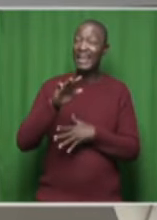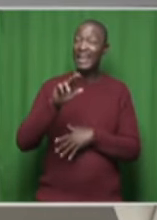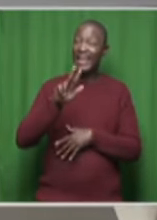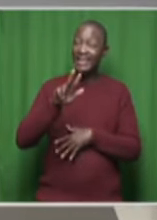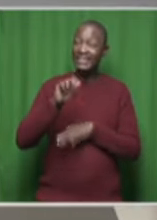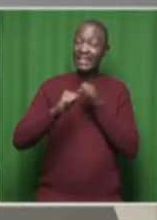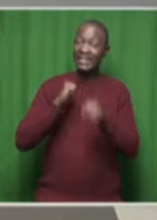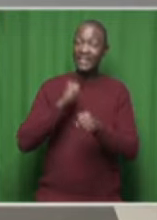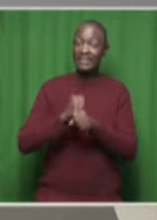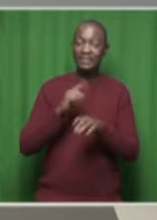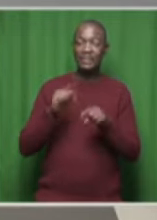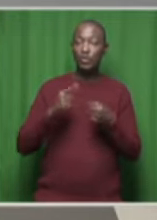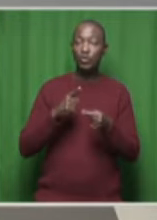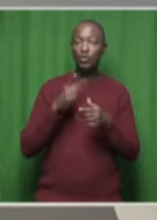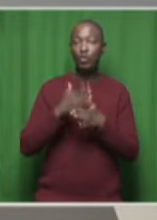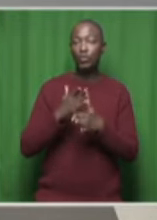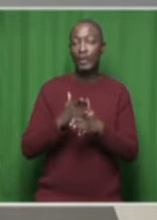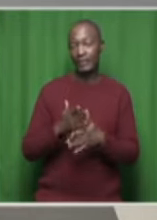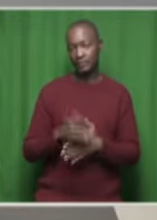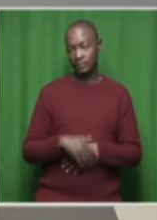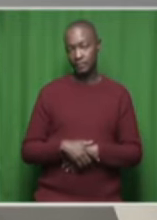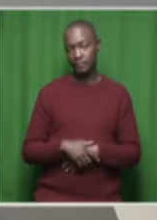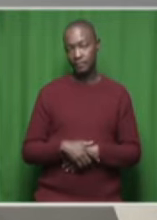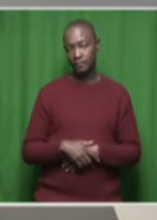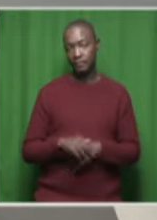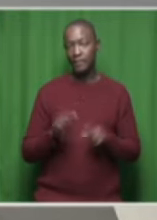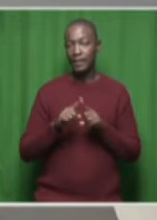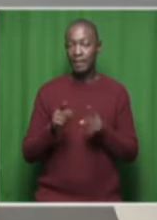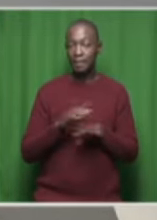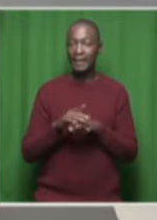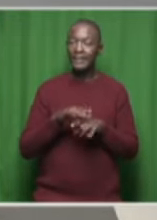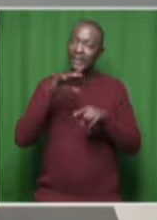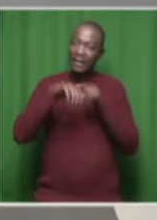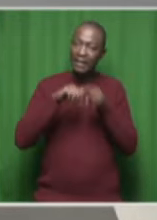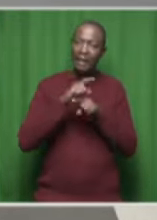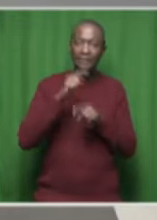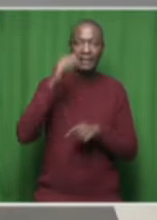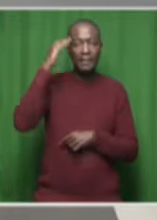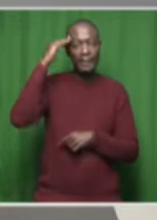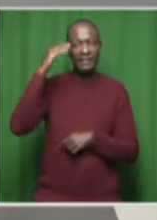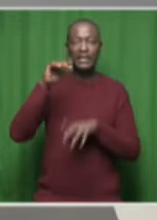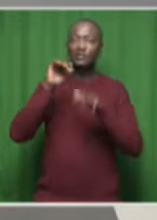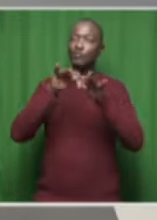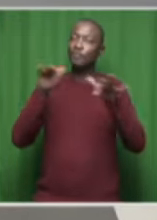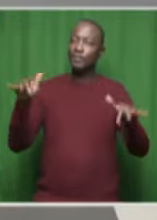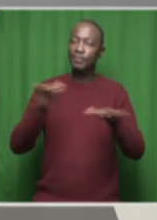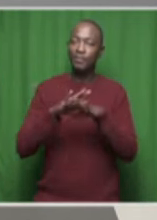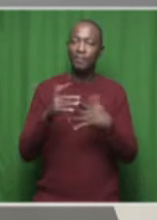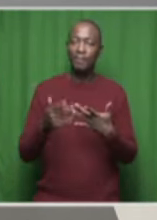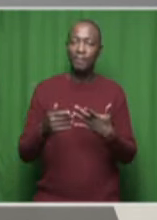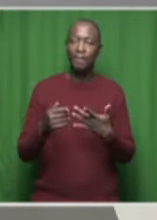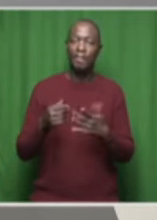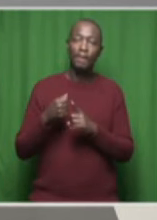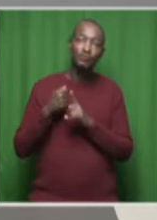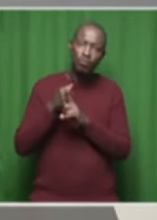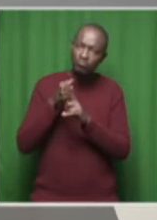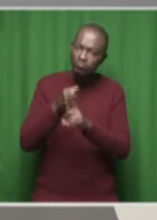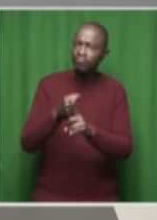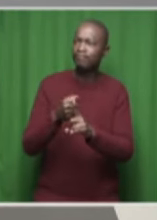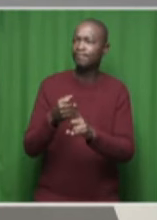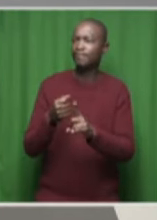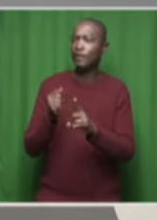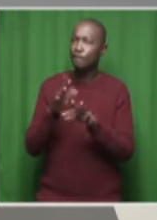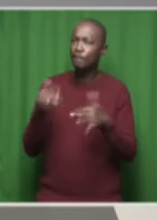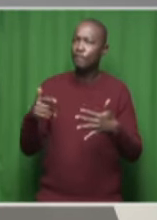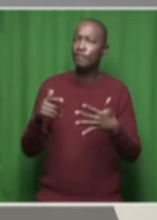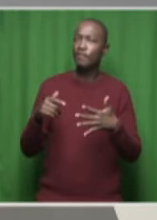it wasn't able to operate. But it had captured the imagination of people, and people were mobilized across the length and breadth of the